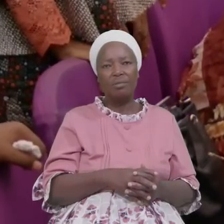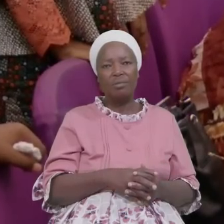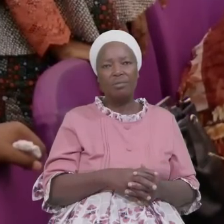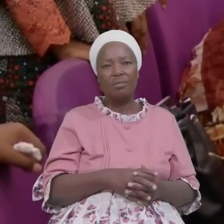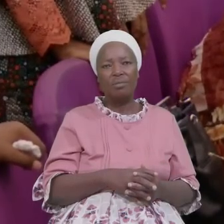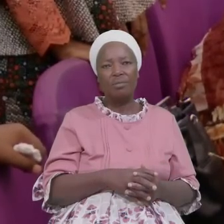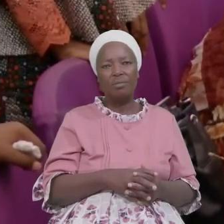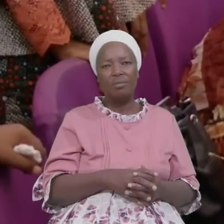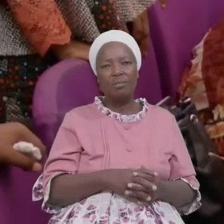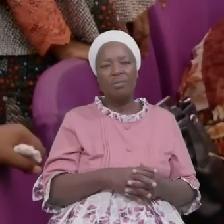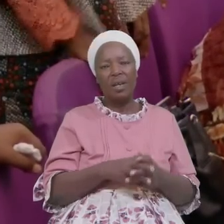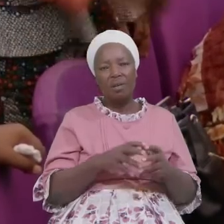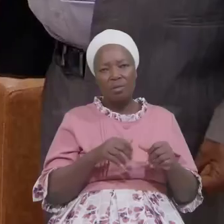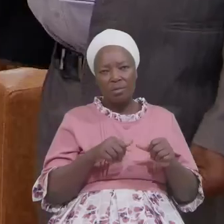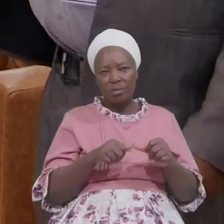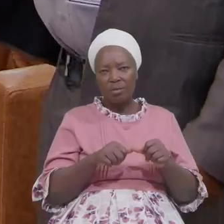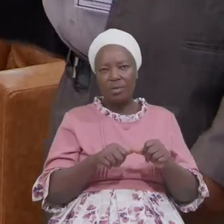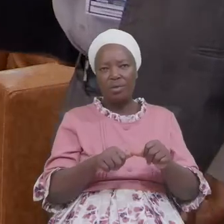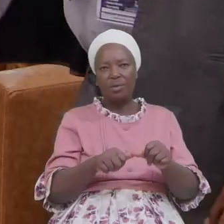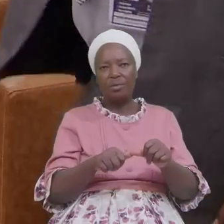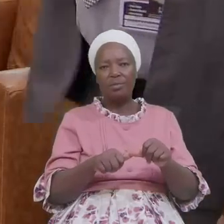Move forward.